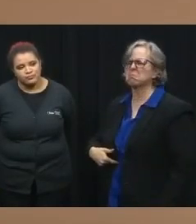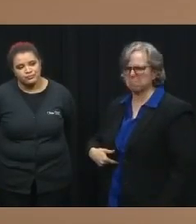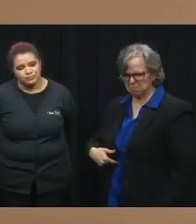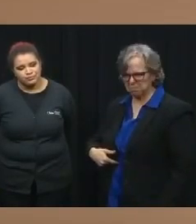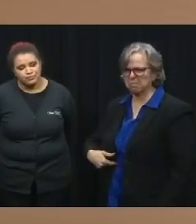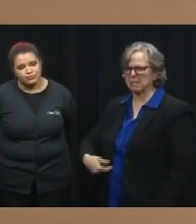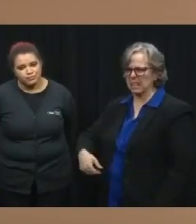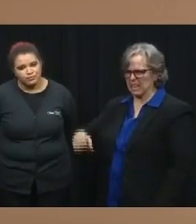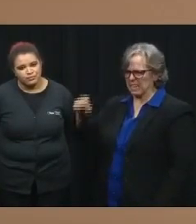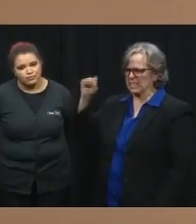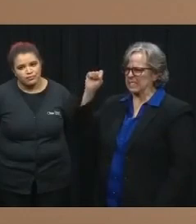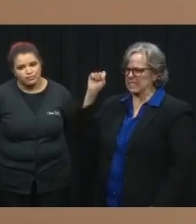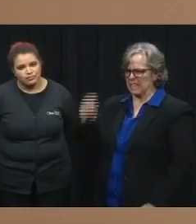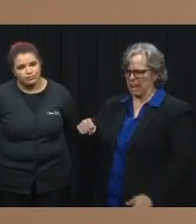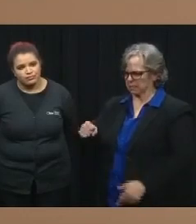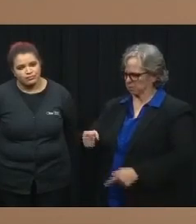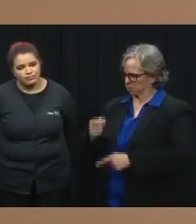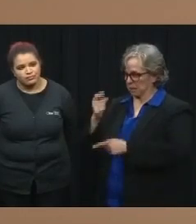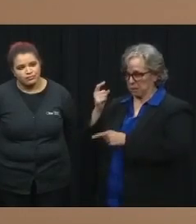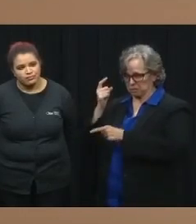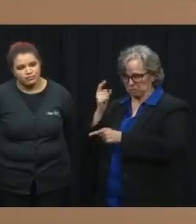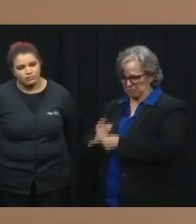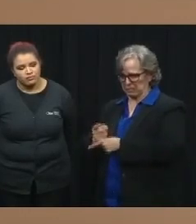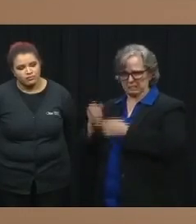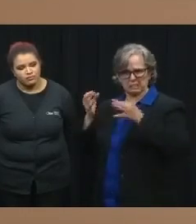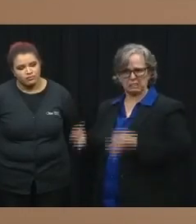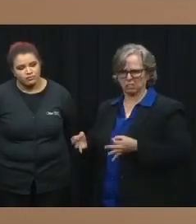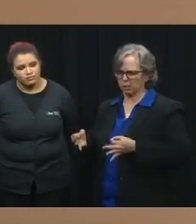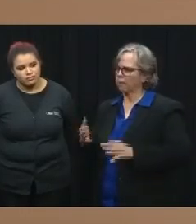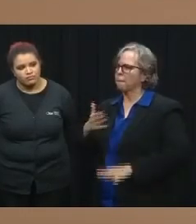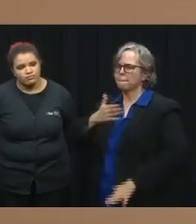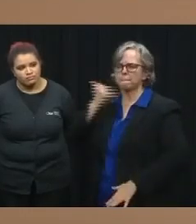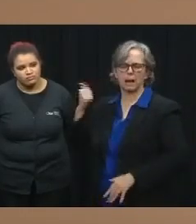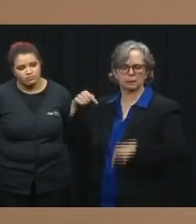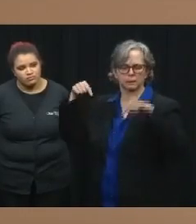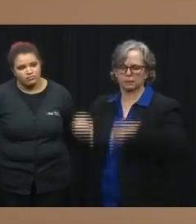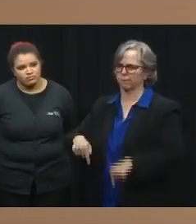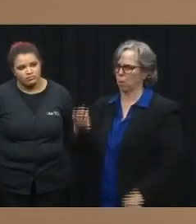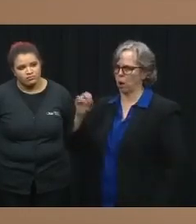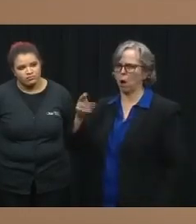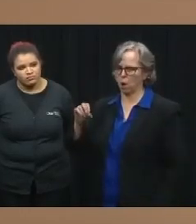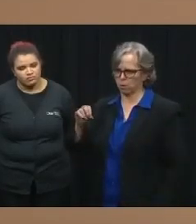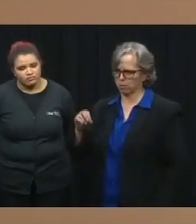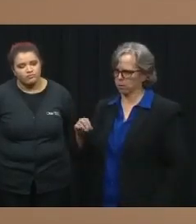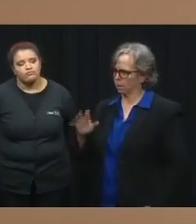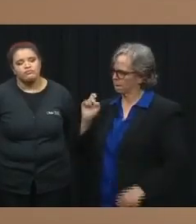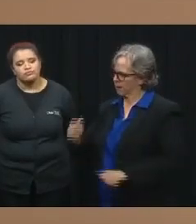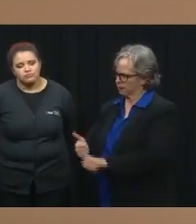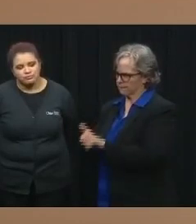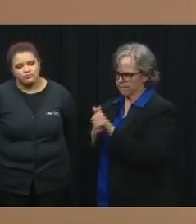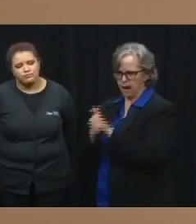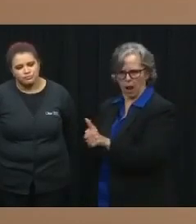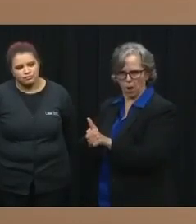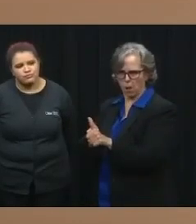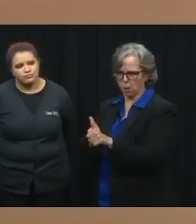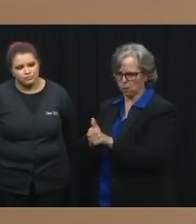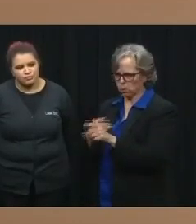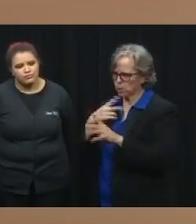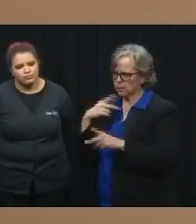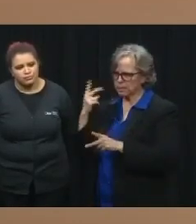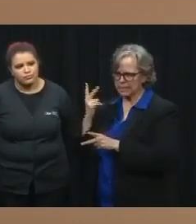for Ohio, and we just have to keep following that lead, and then we'll keep evolving it as we gather more